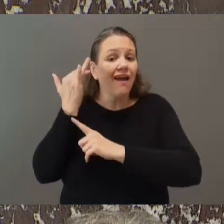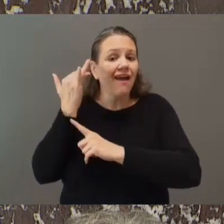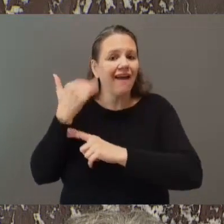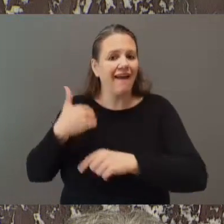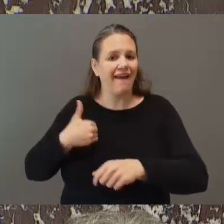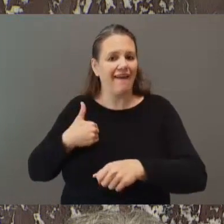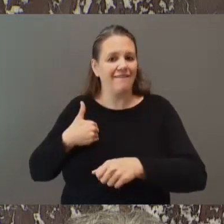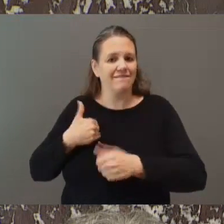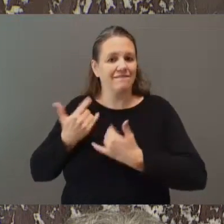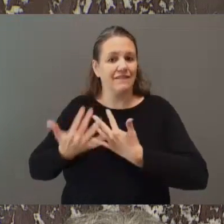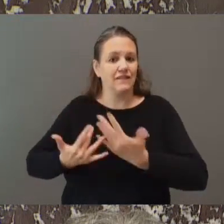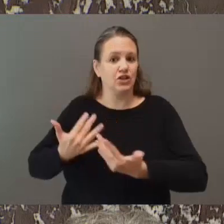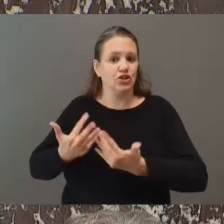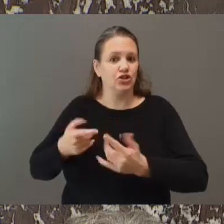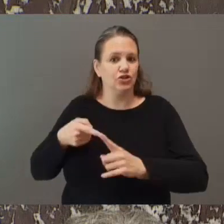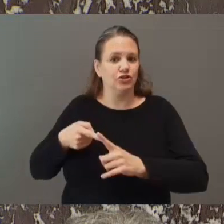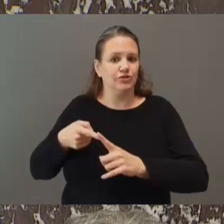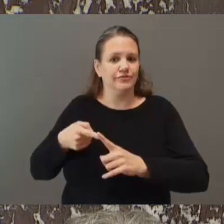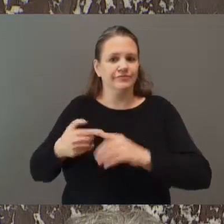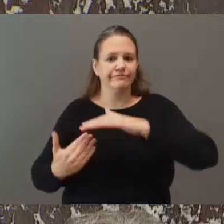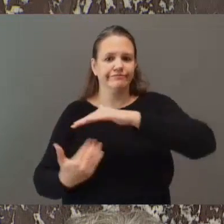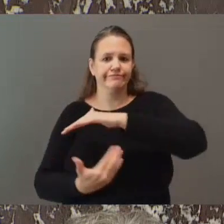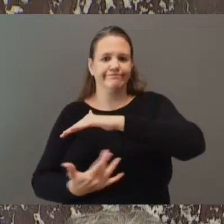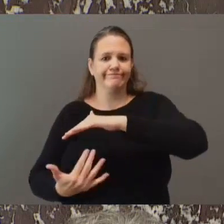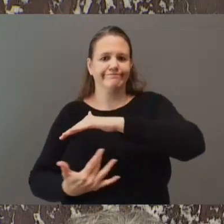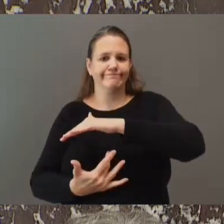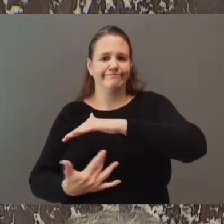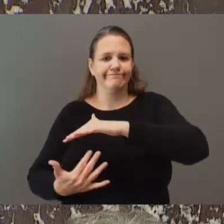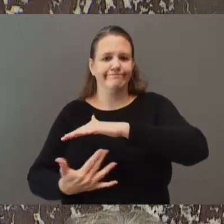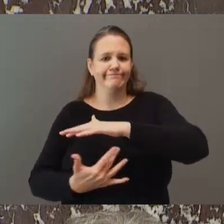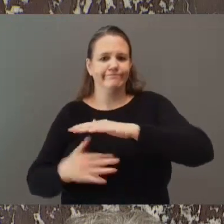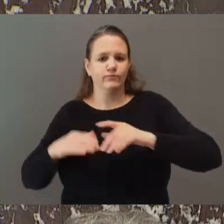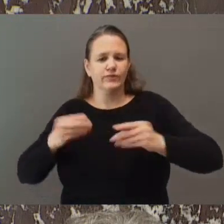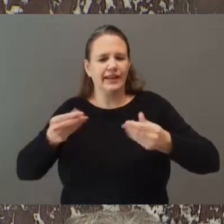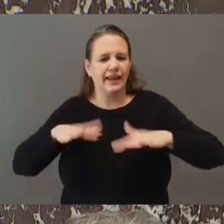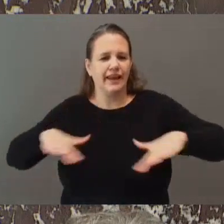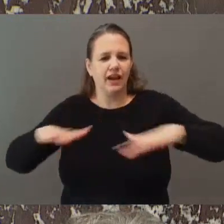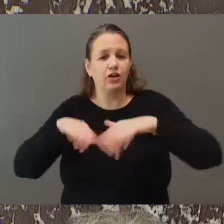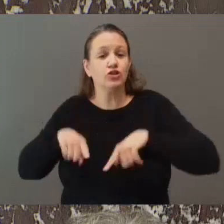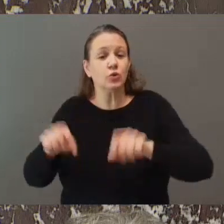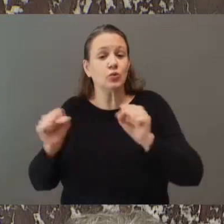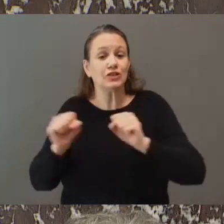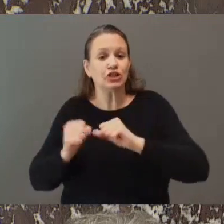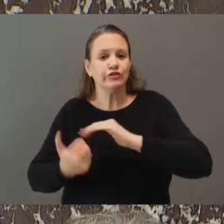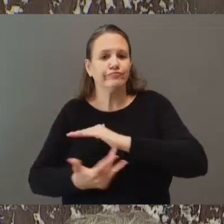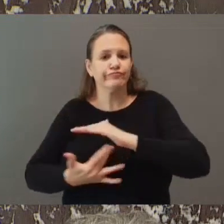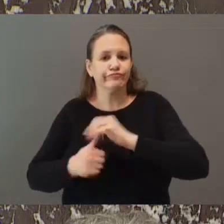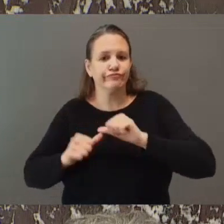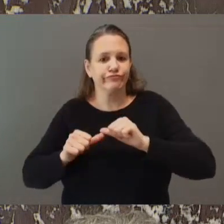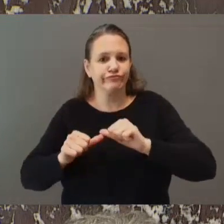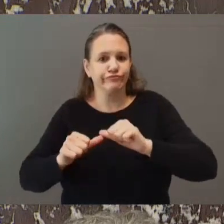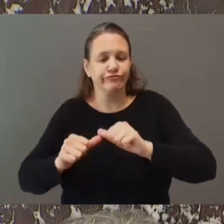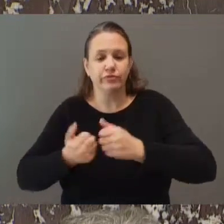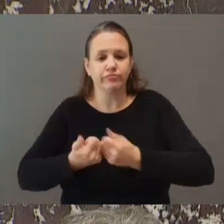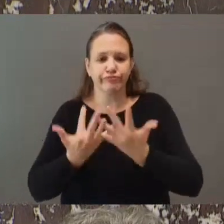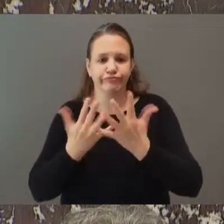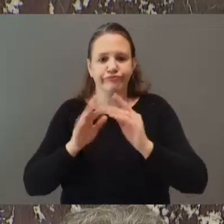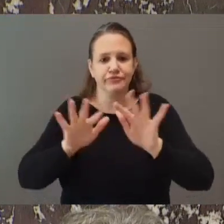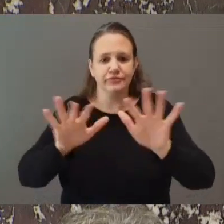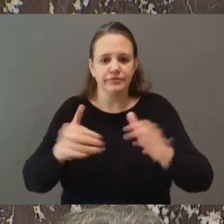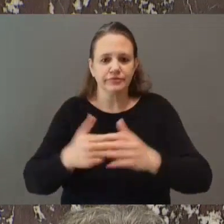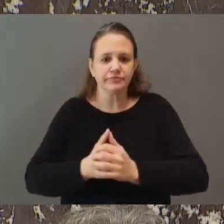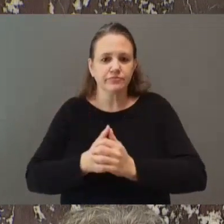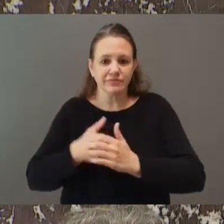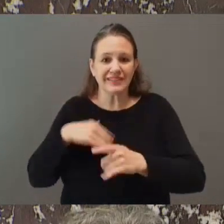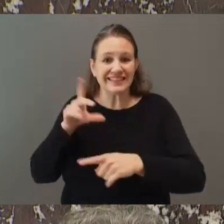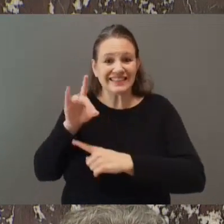not a holdover fire, it was a new fire, and we were able to divert those resources up north directly to Parker Lake fire to hold it back